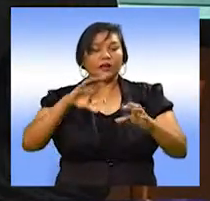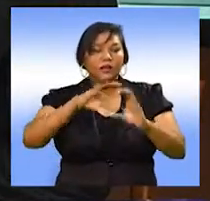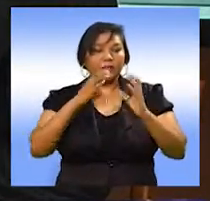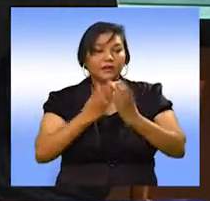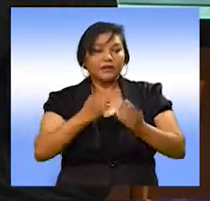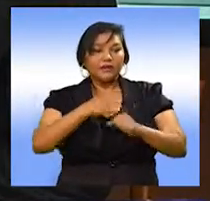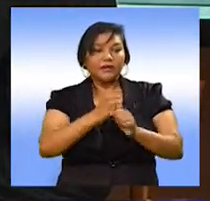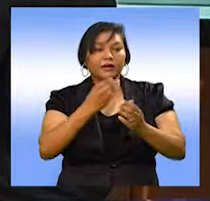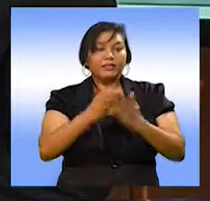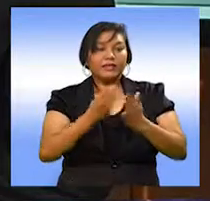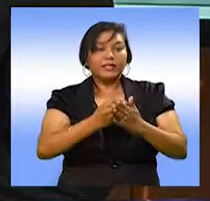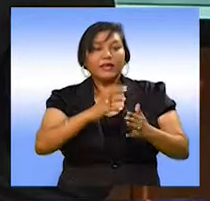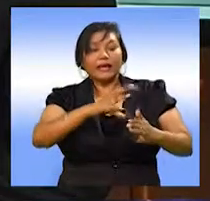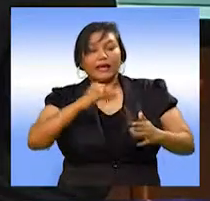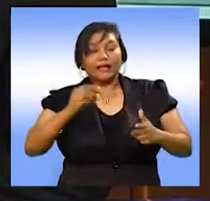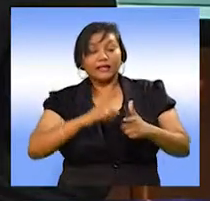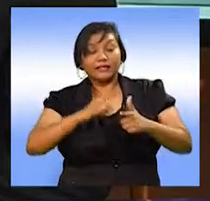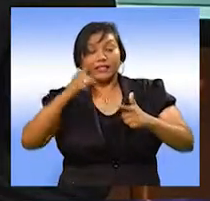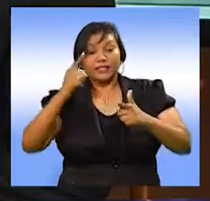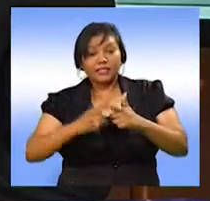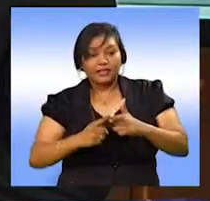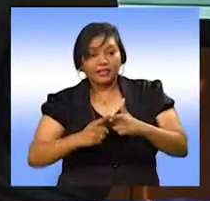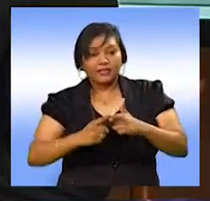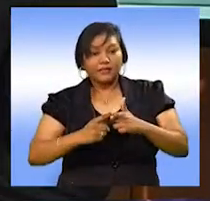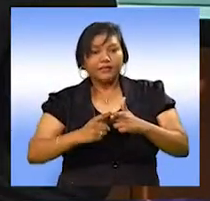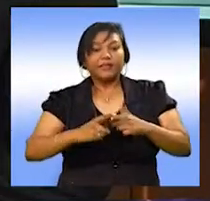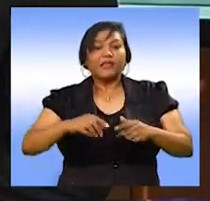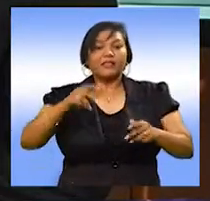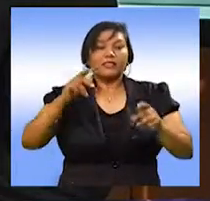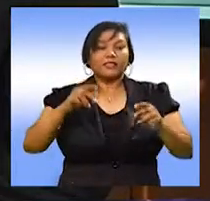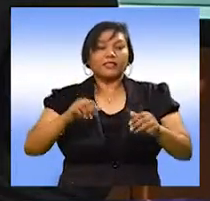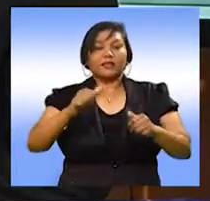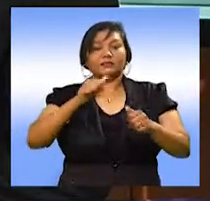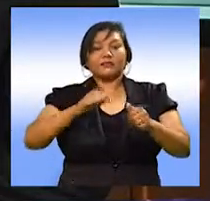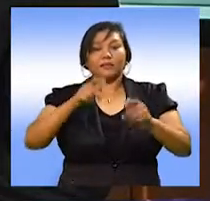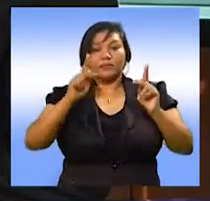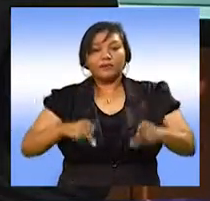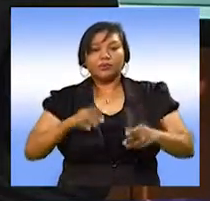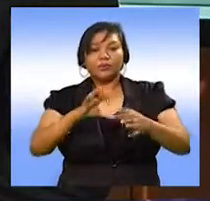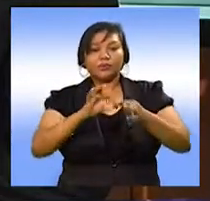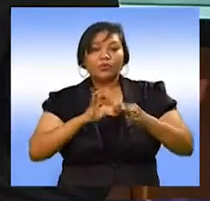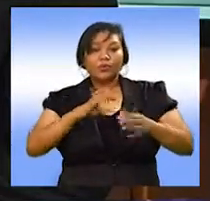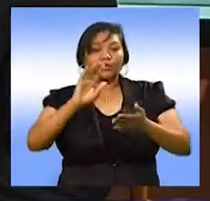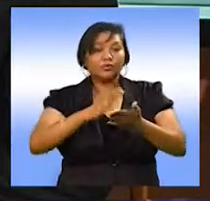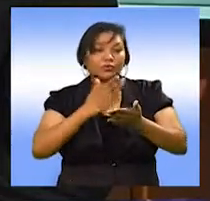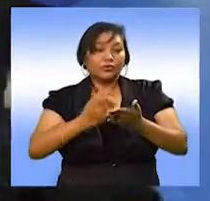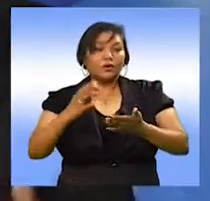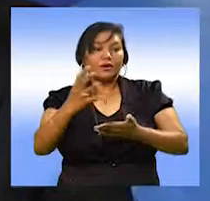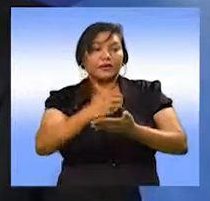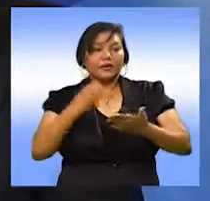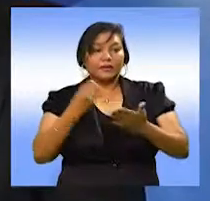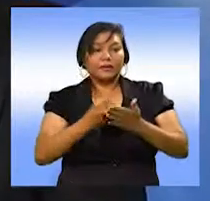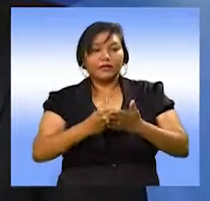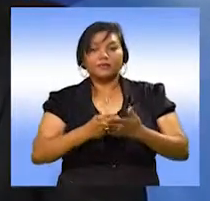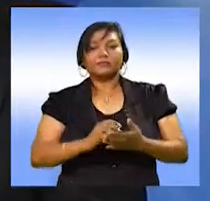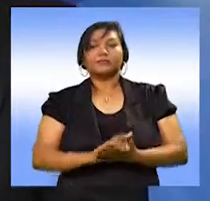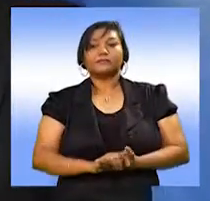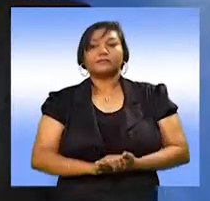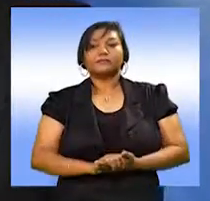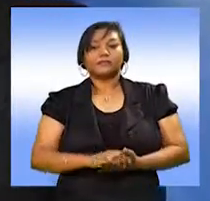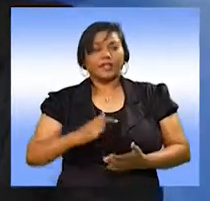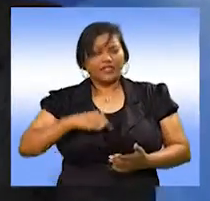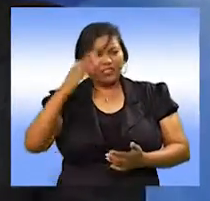we will then monetize that in terms of ensuring that the rights holders gain royalties. I